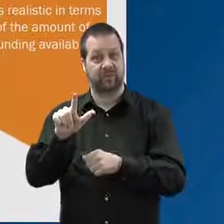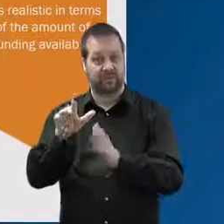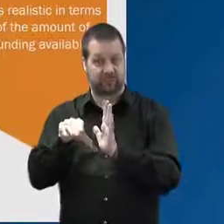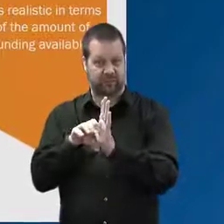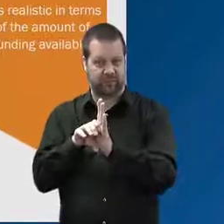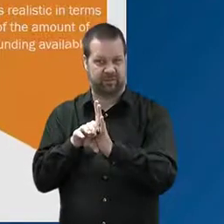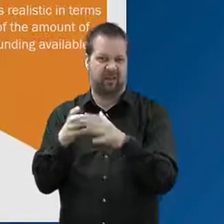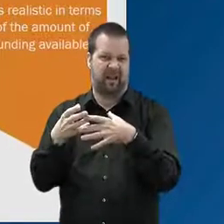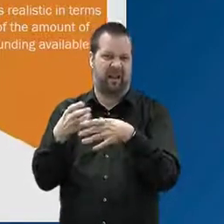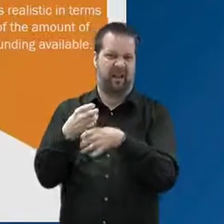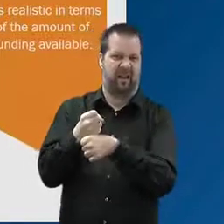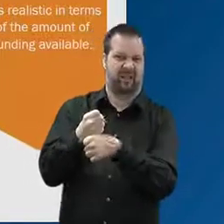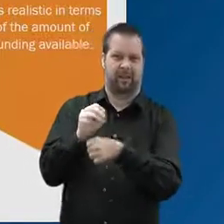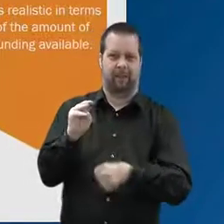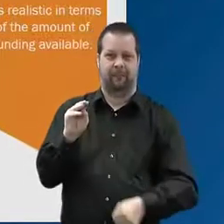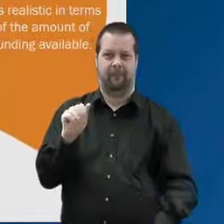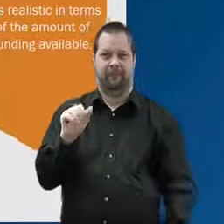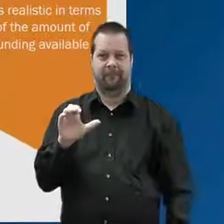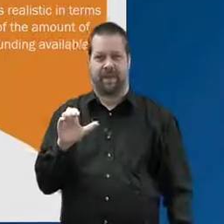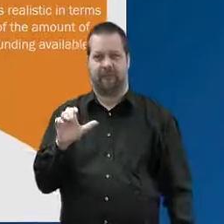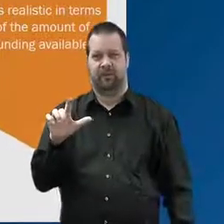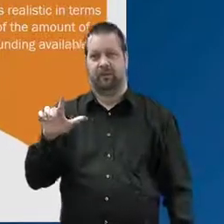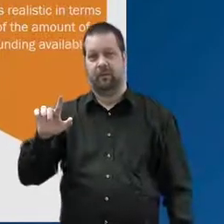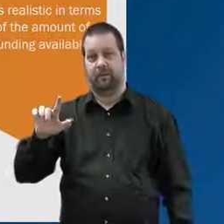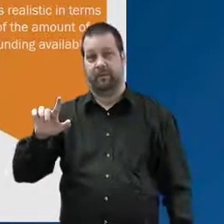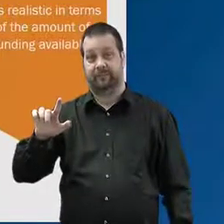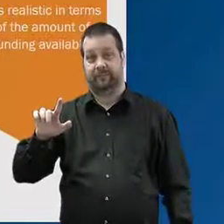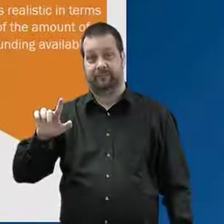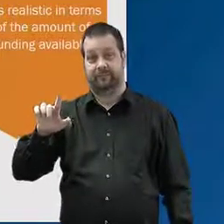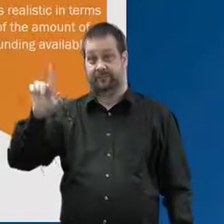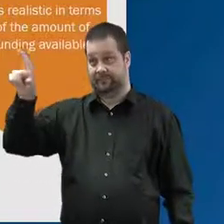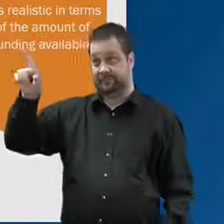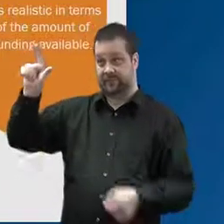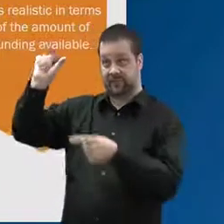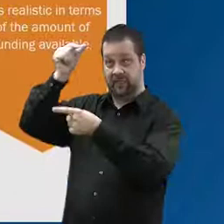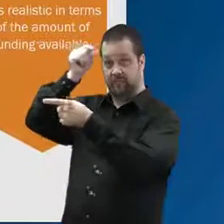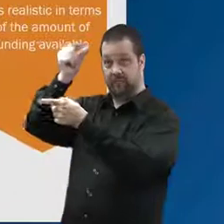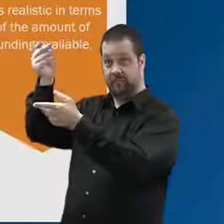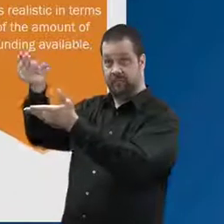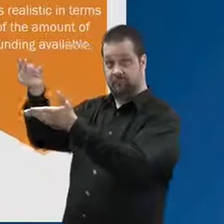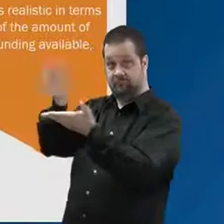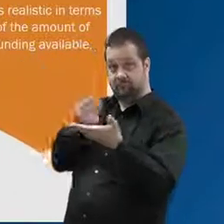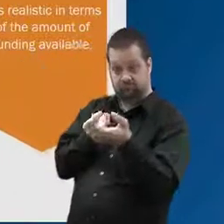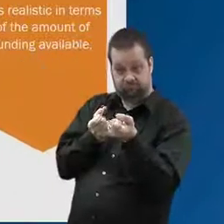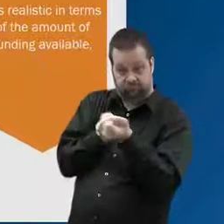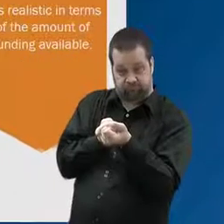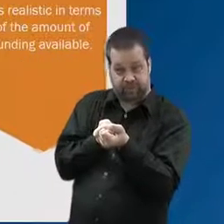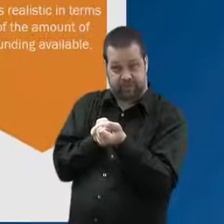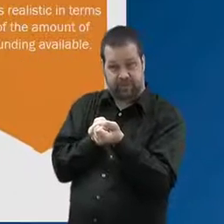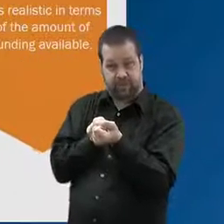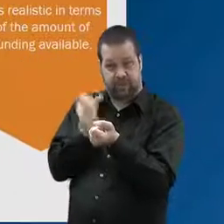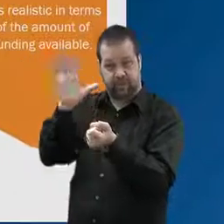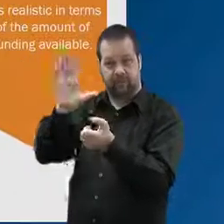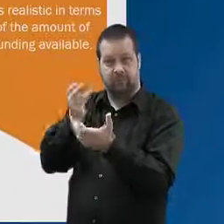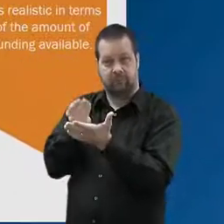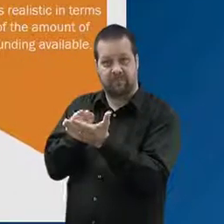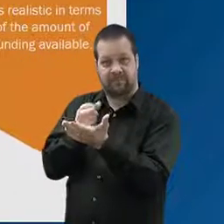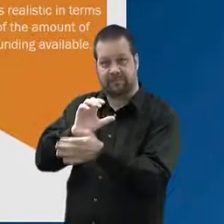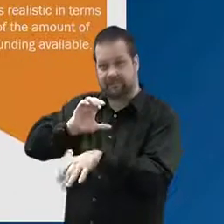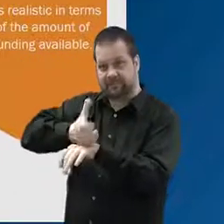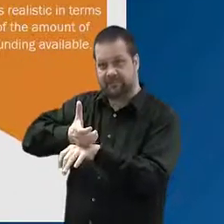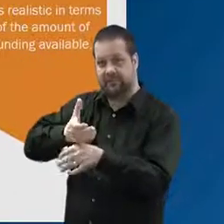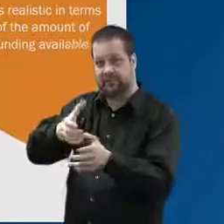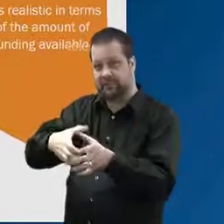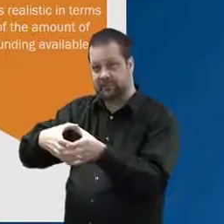MAP 21, the federal government allocates these funds through the processes established by the Federal Highway and Transit